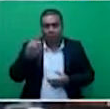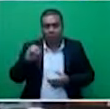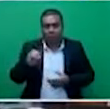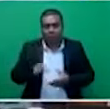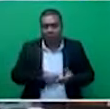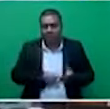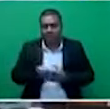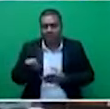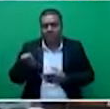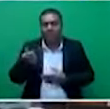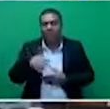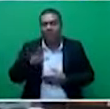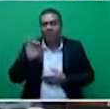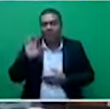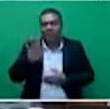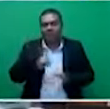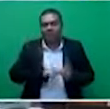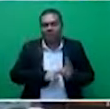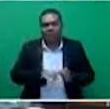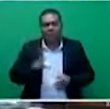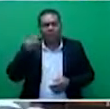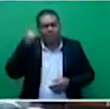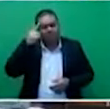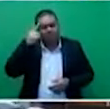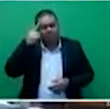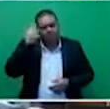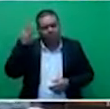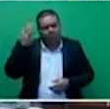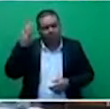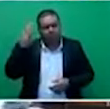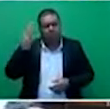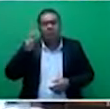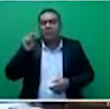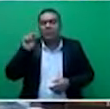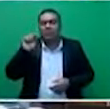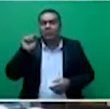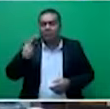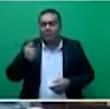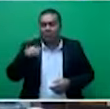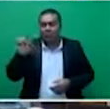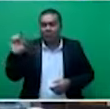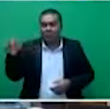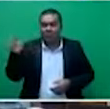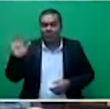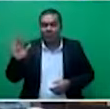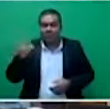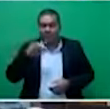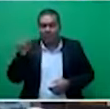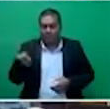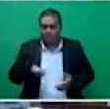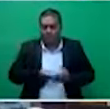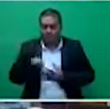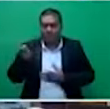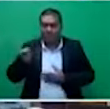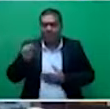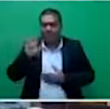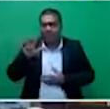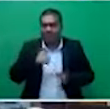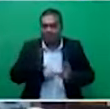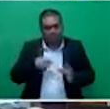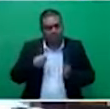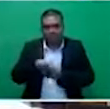5 years. Imagine that. Paying interest rate of 6.857%, and you have to pay the entire sum at the end of 5